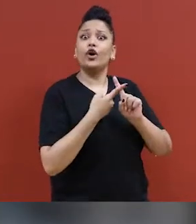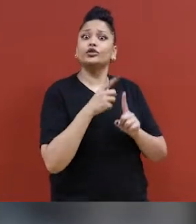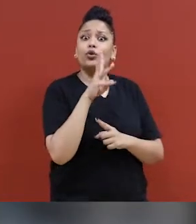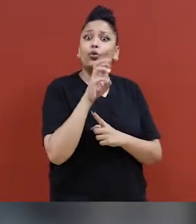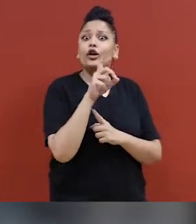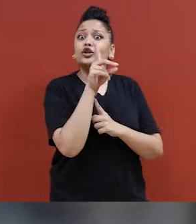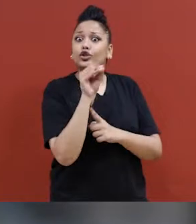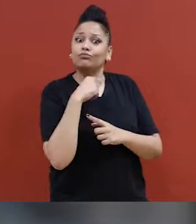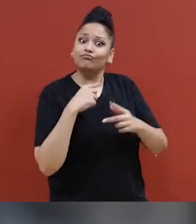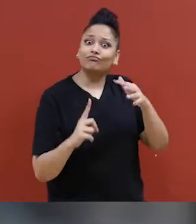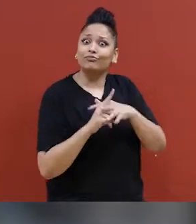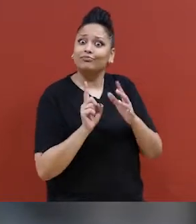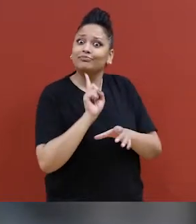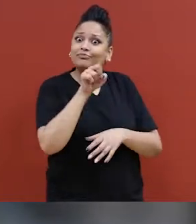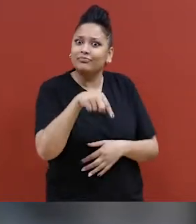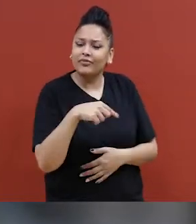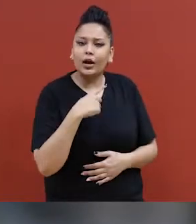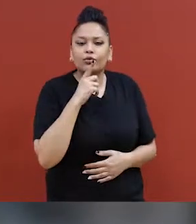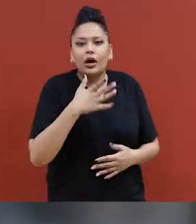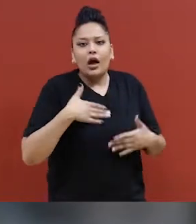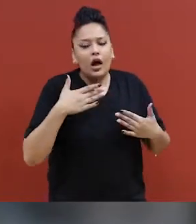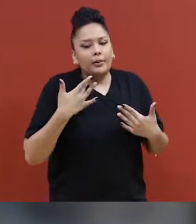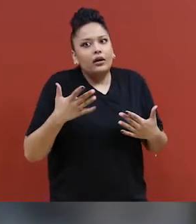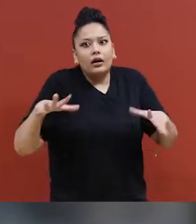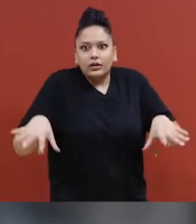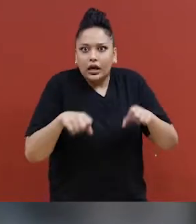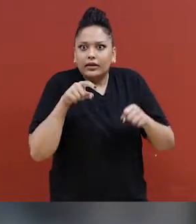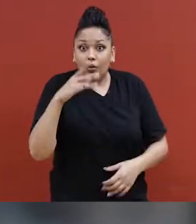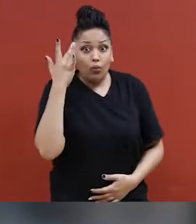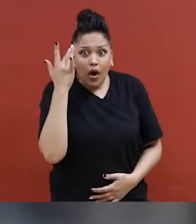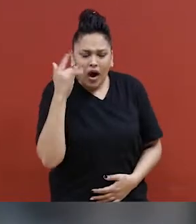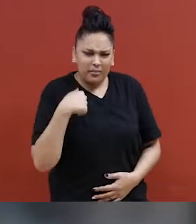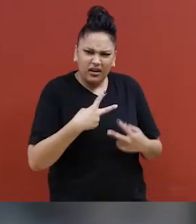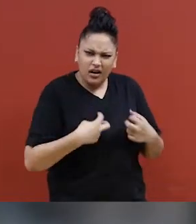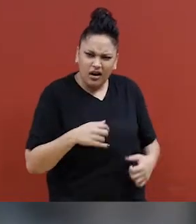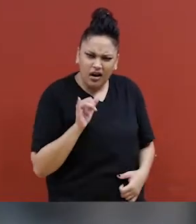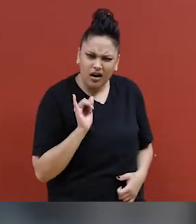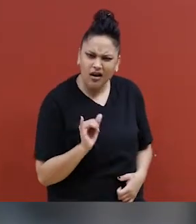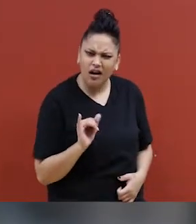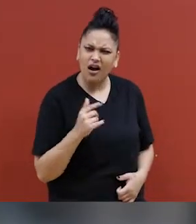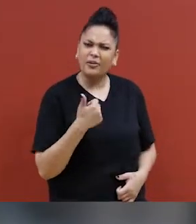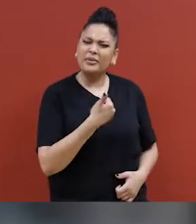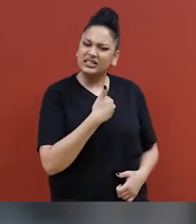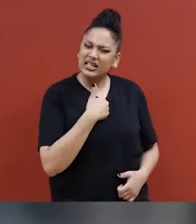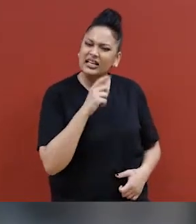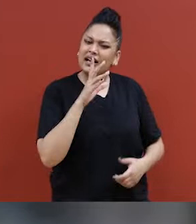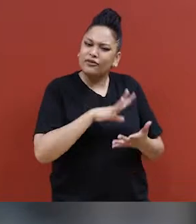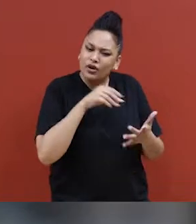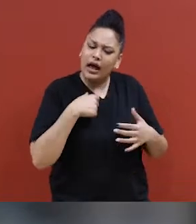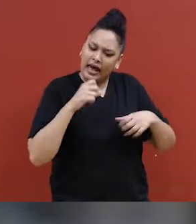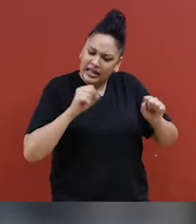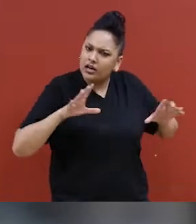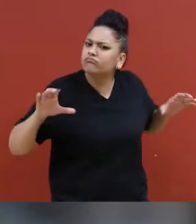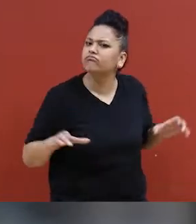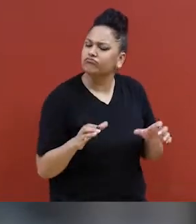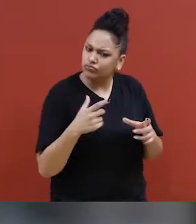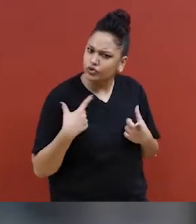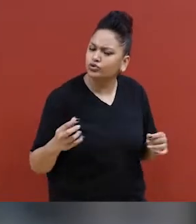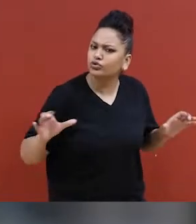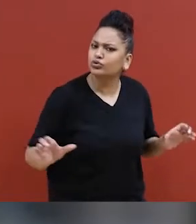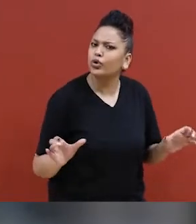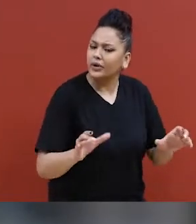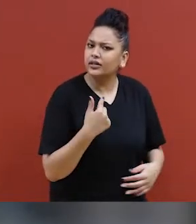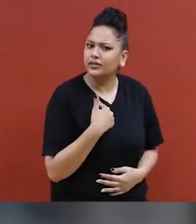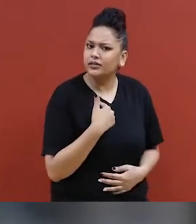and I'm very happy to be taking part in it because I'm learning more about myself and what I'm capable to do, and